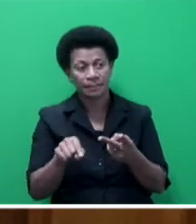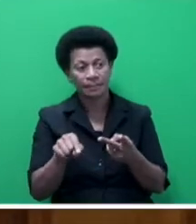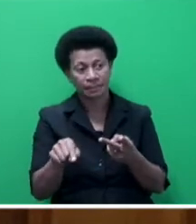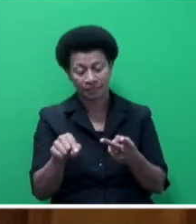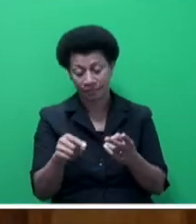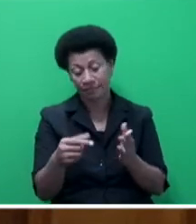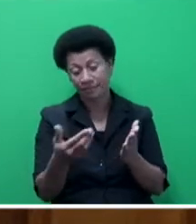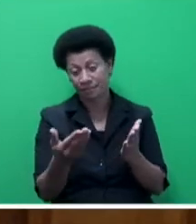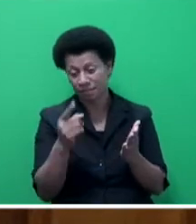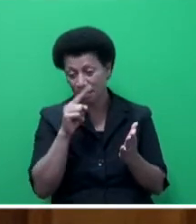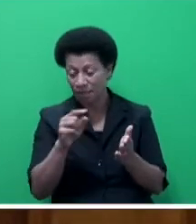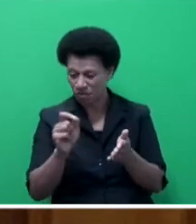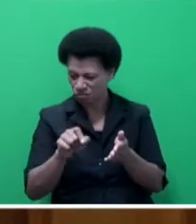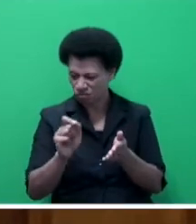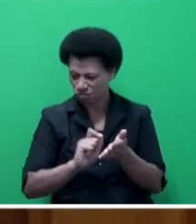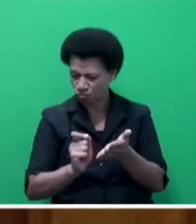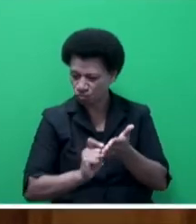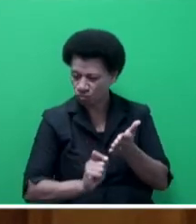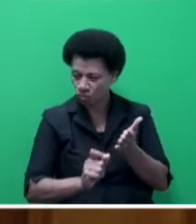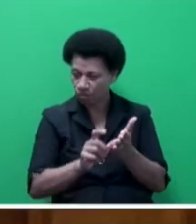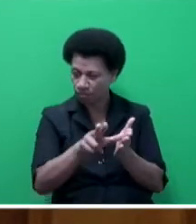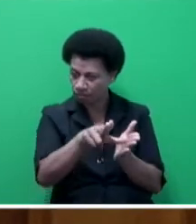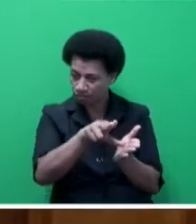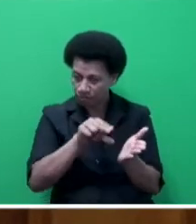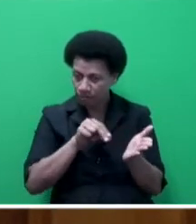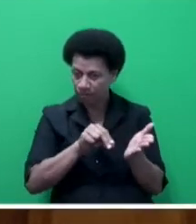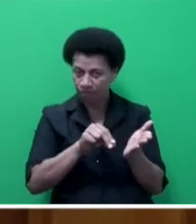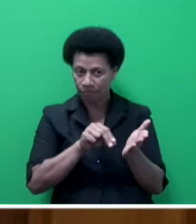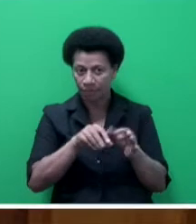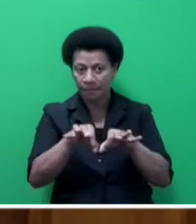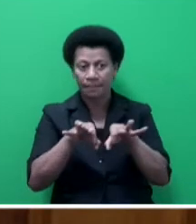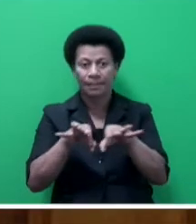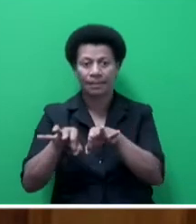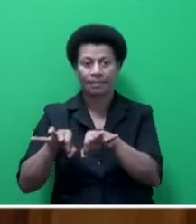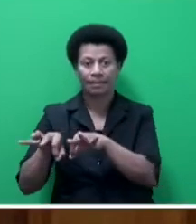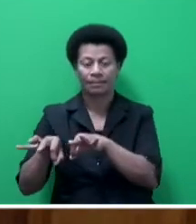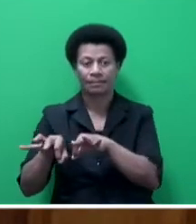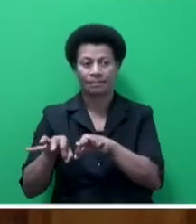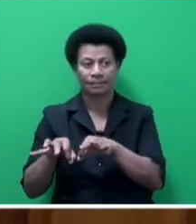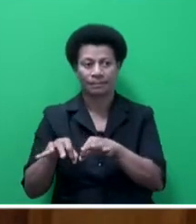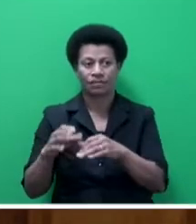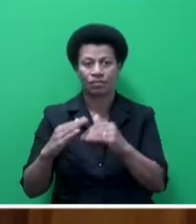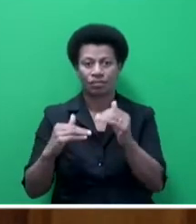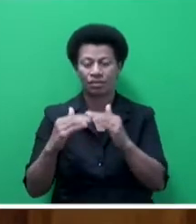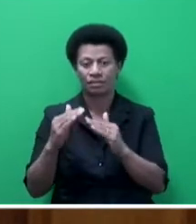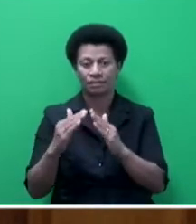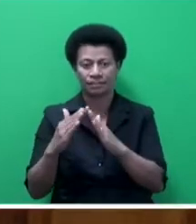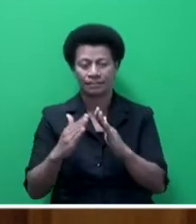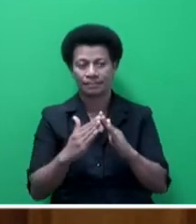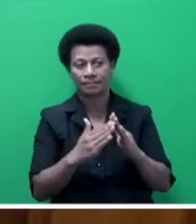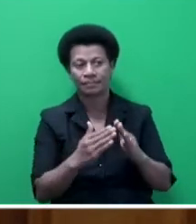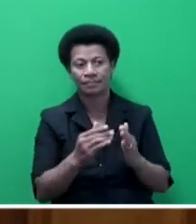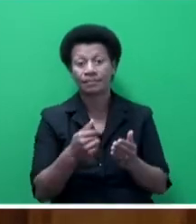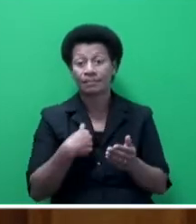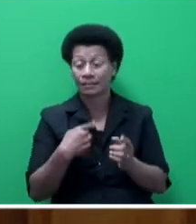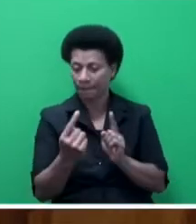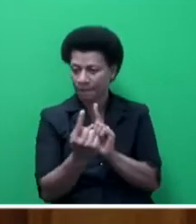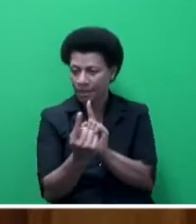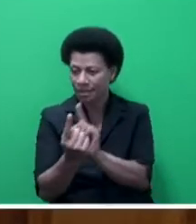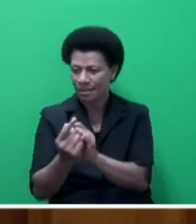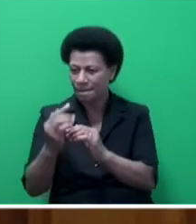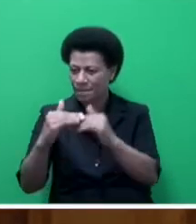architect, and similarly for the engineers. I've also had the opportunity of meeting the Building Designers